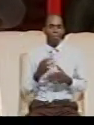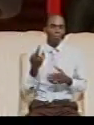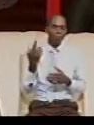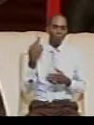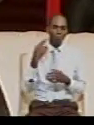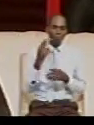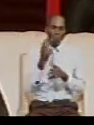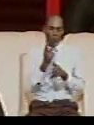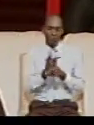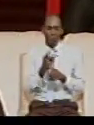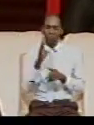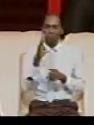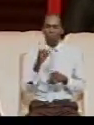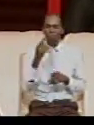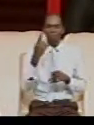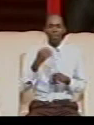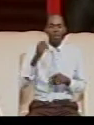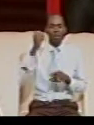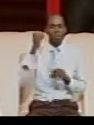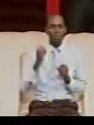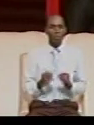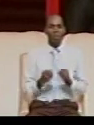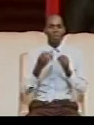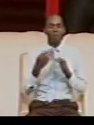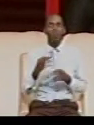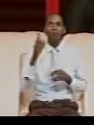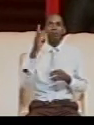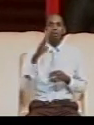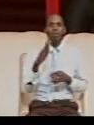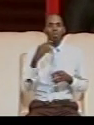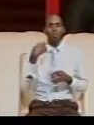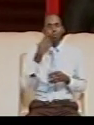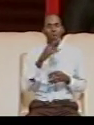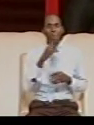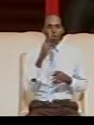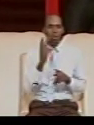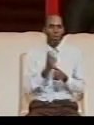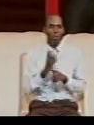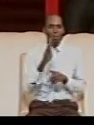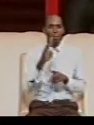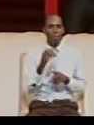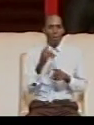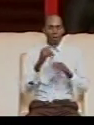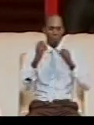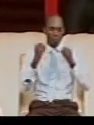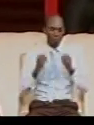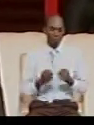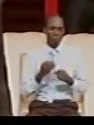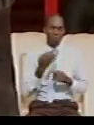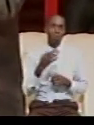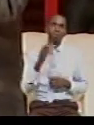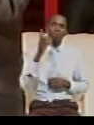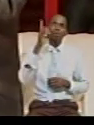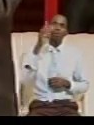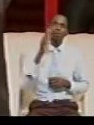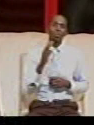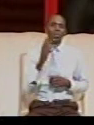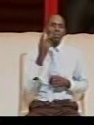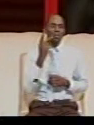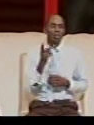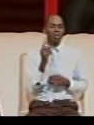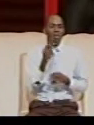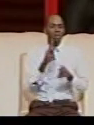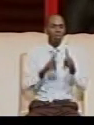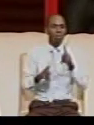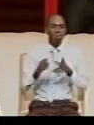by the power of God. Who are kept by the power of God. You see, the people who think